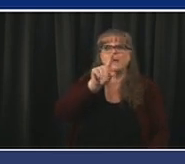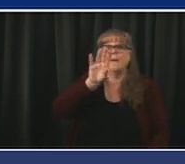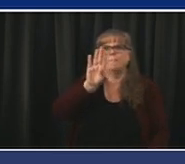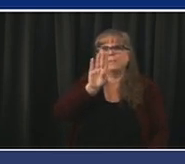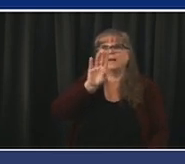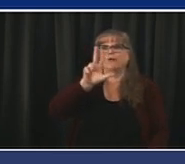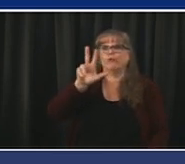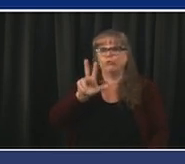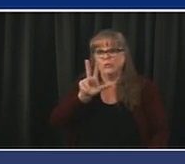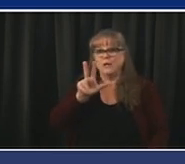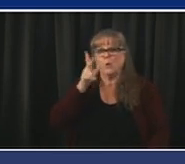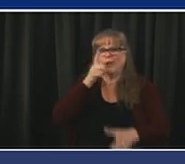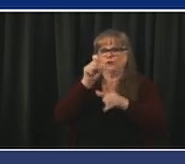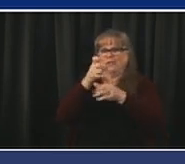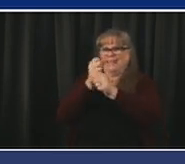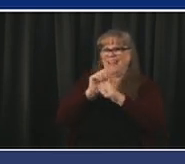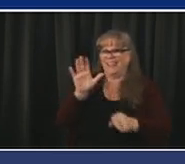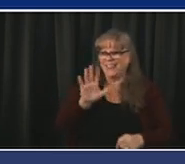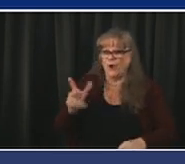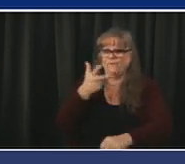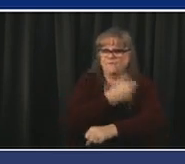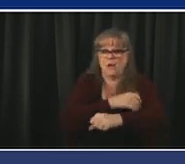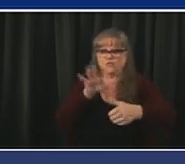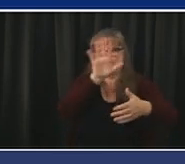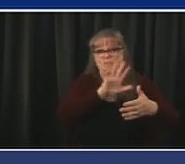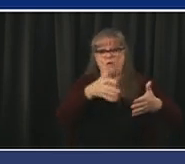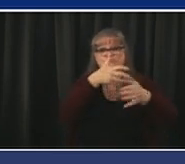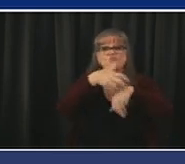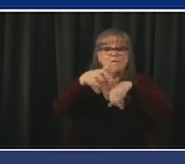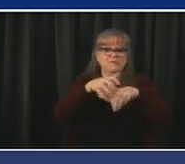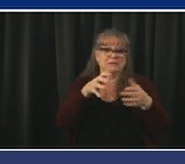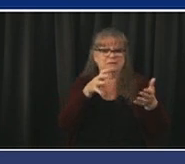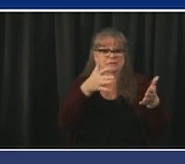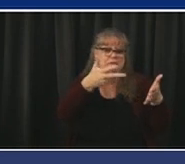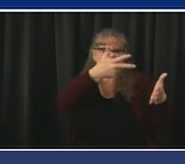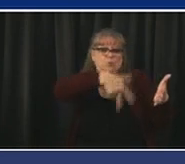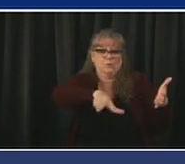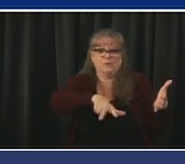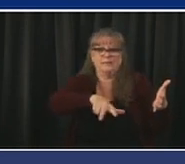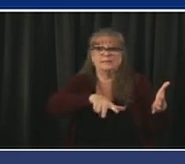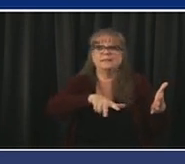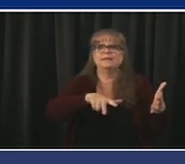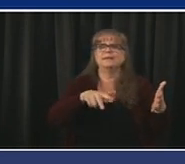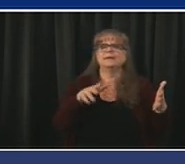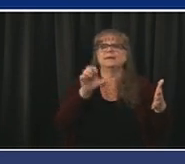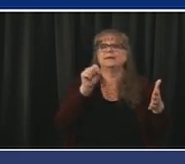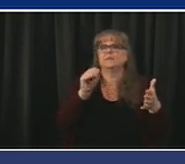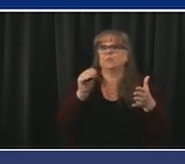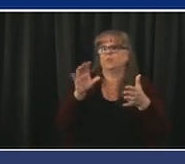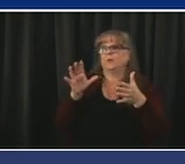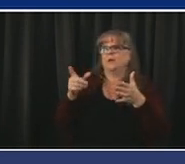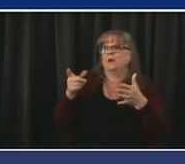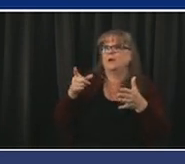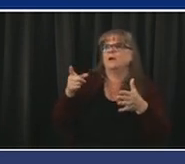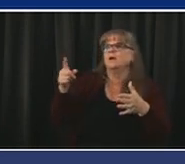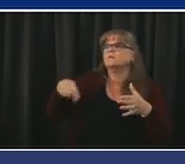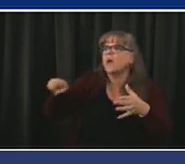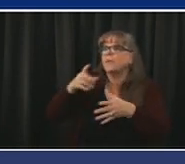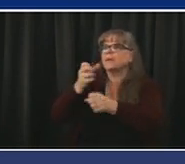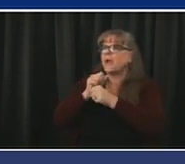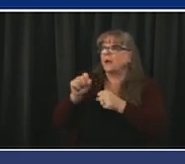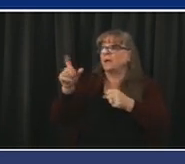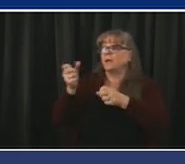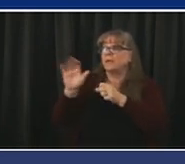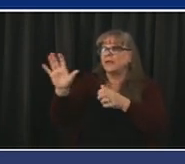second tier. And so that means you might get it next week. It might be in 4 weeks. But patience is key,